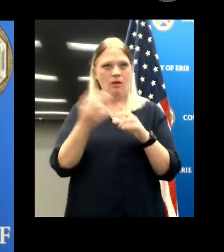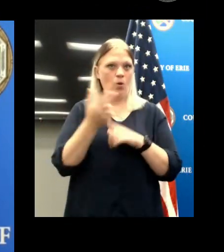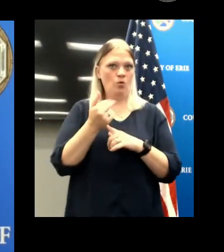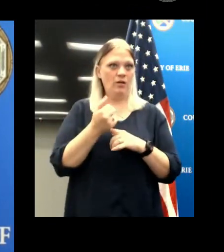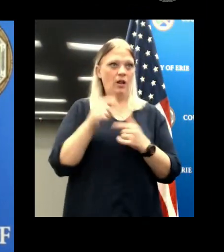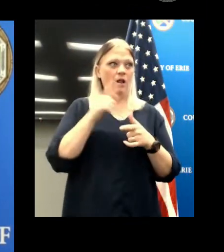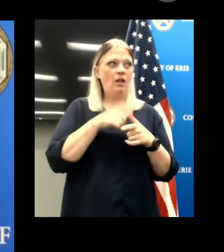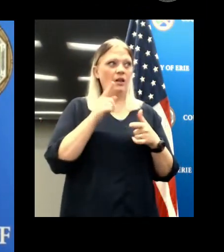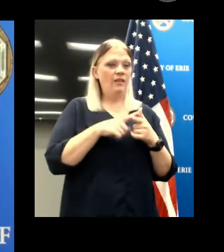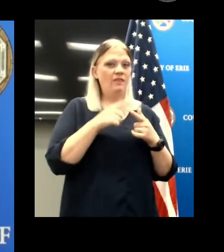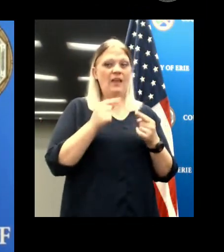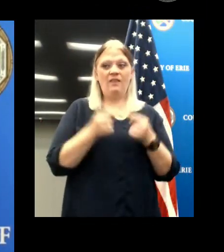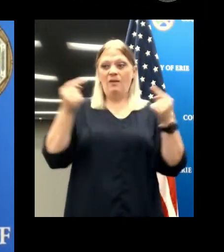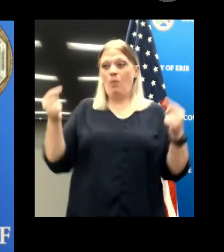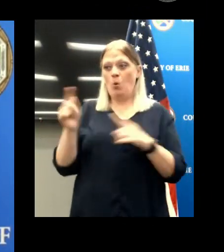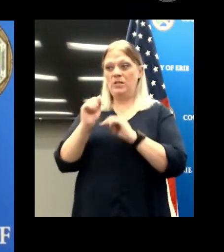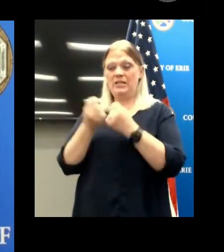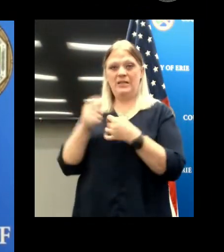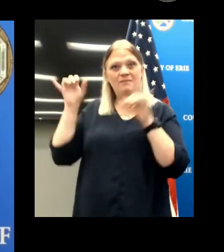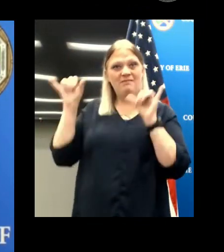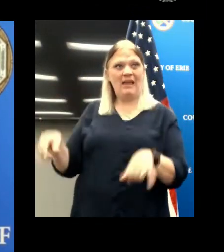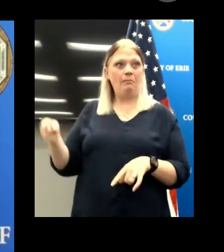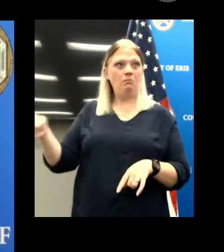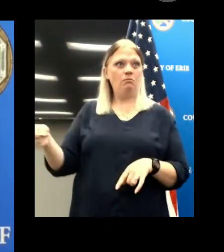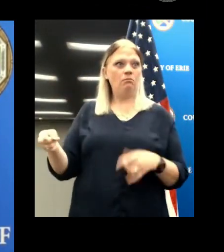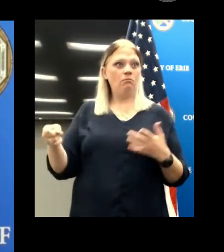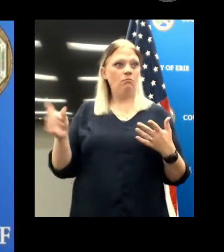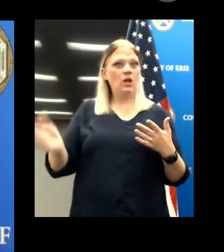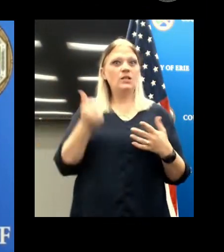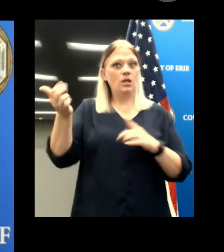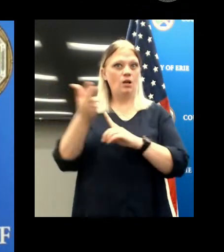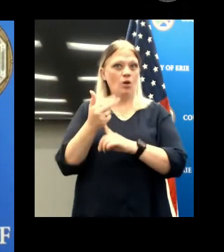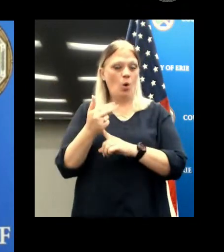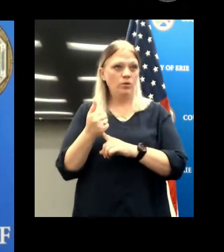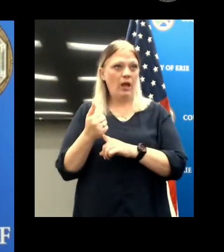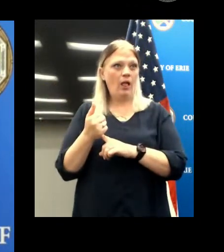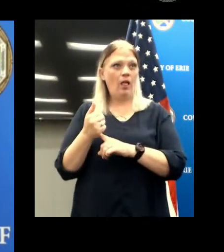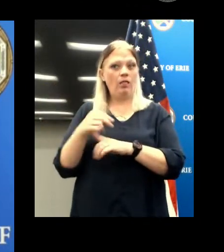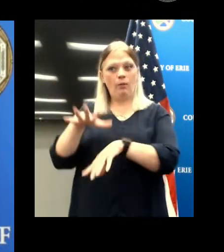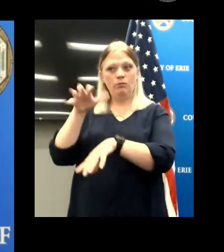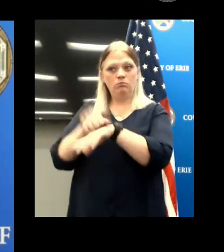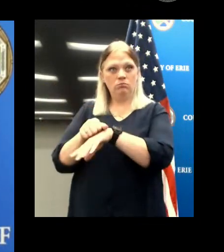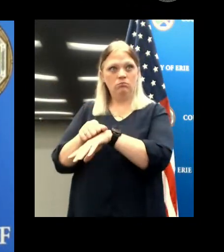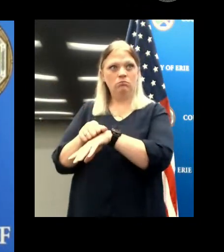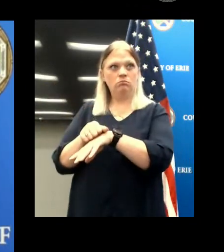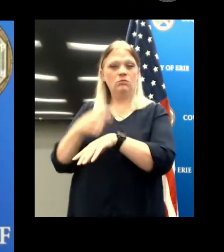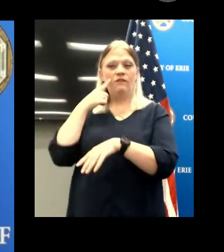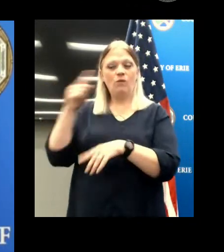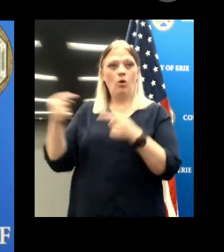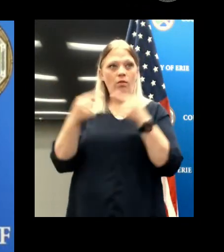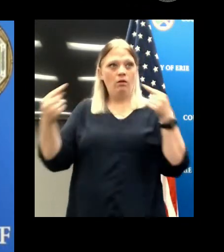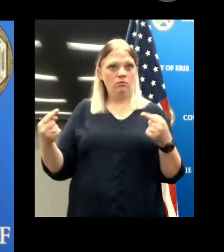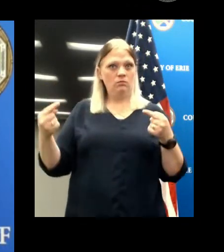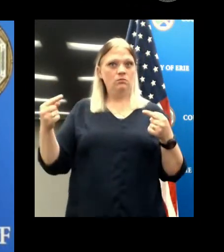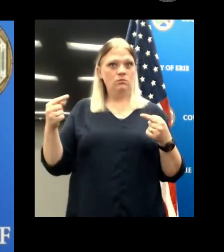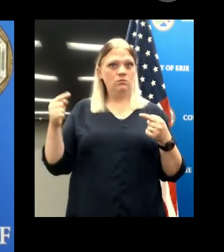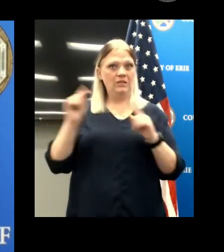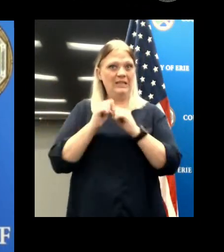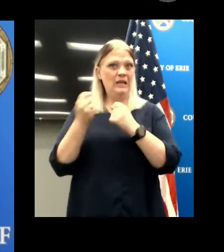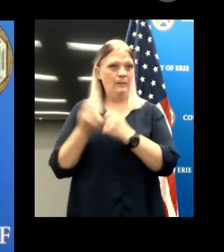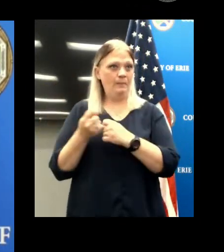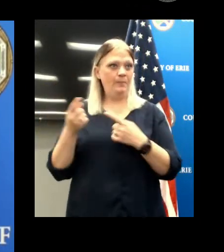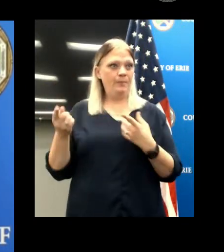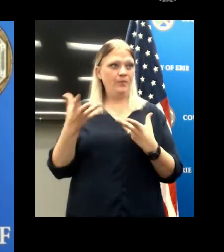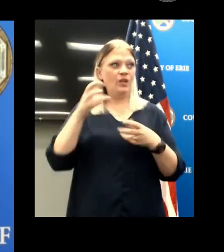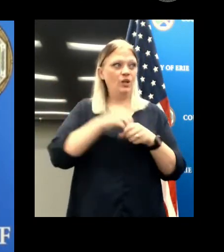the opposing team would have to do the same thing. They'd have to have, there was another hotel that was going to be designated for the opposing team, which